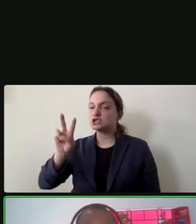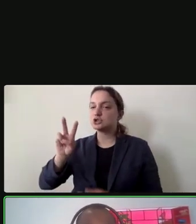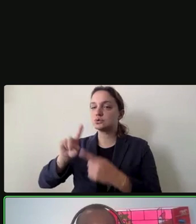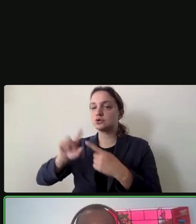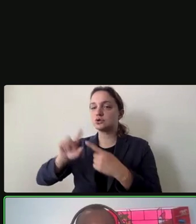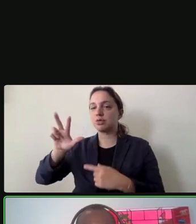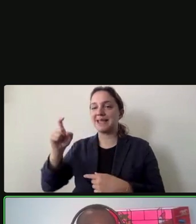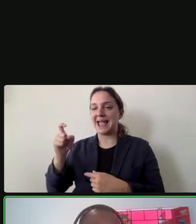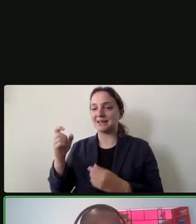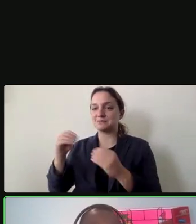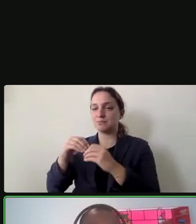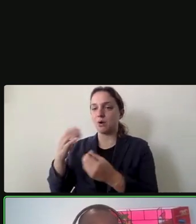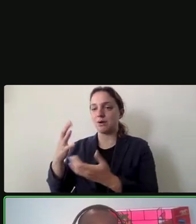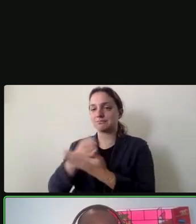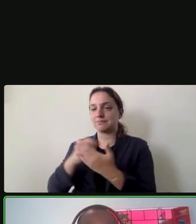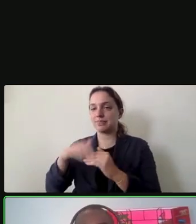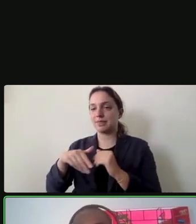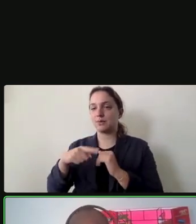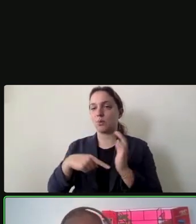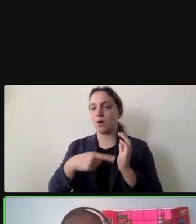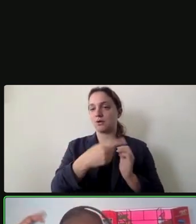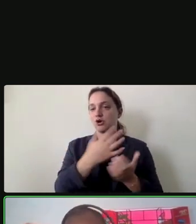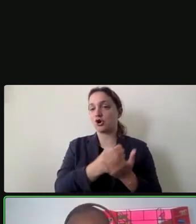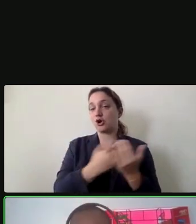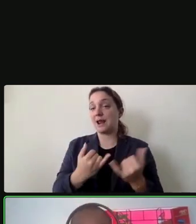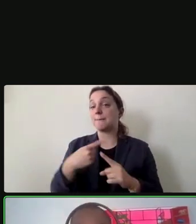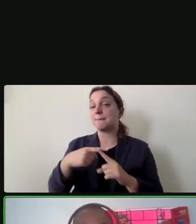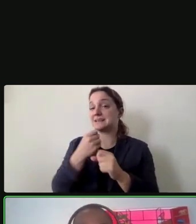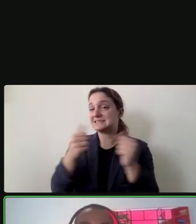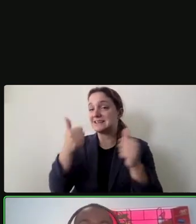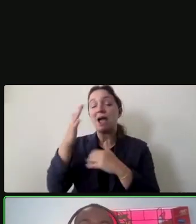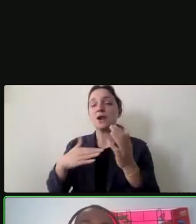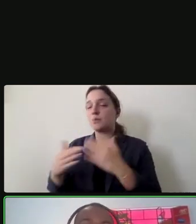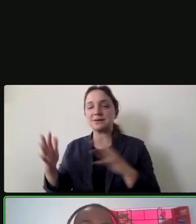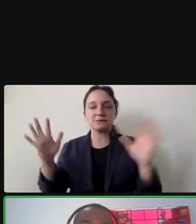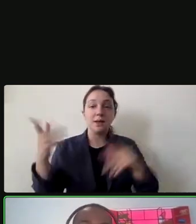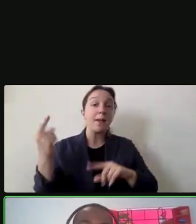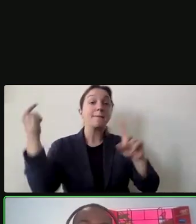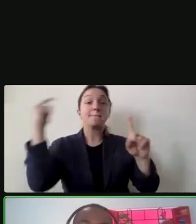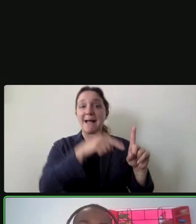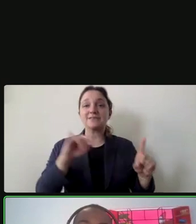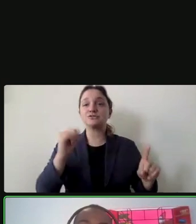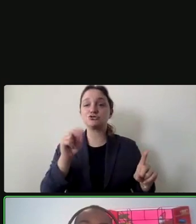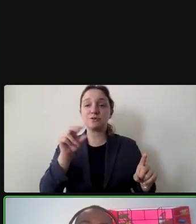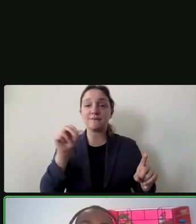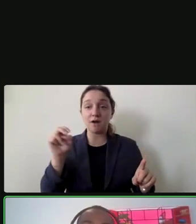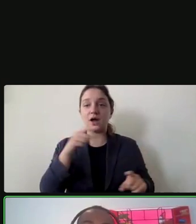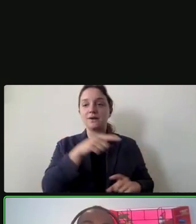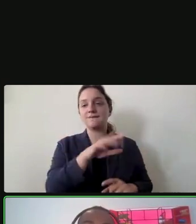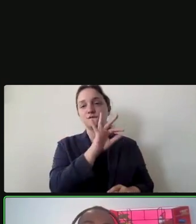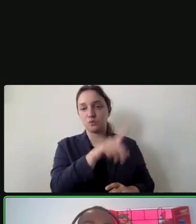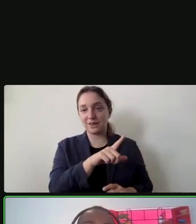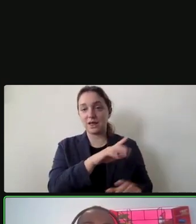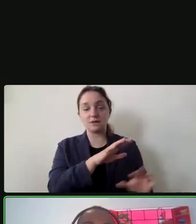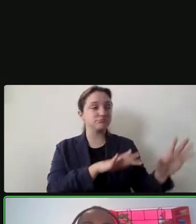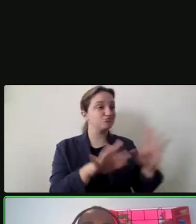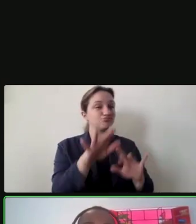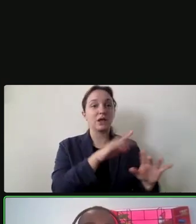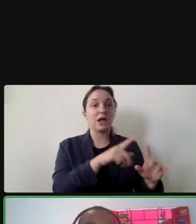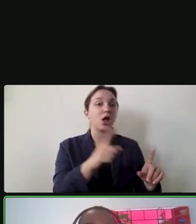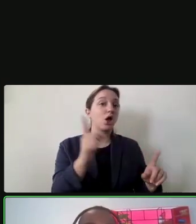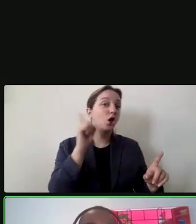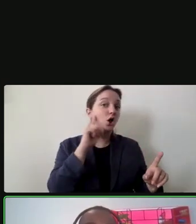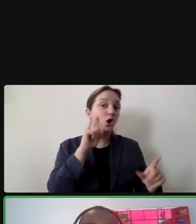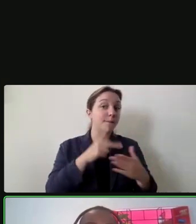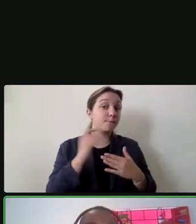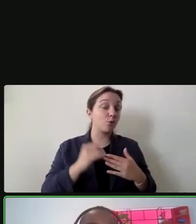make now, and it's just safer. Anyway, back to Javon. Before he started working at BlocPower, he was freelancing. When he heard about the program, he